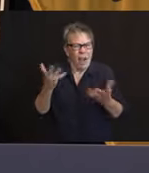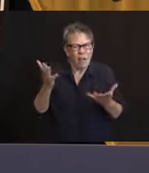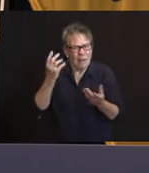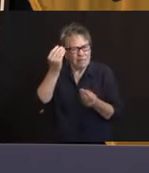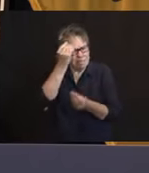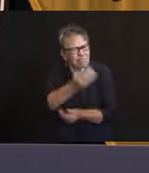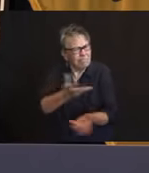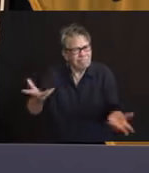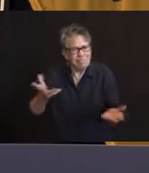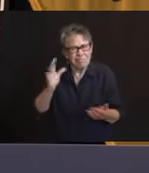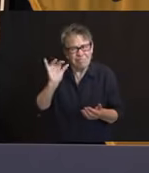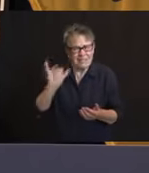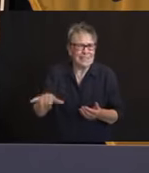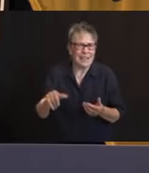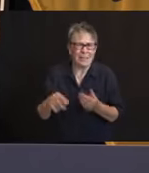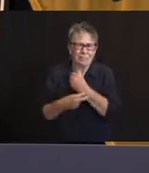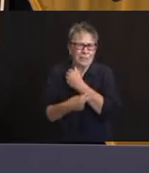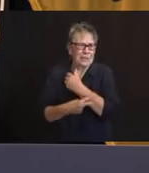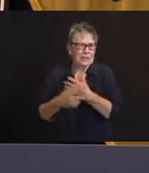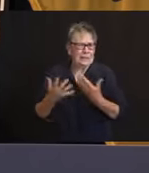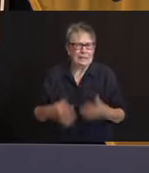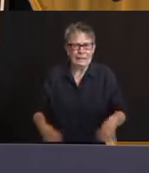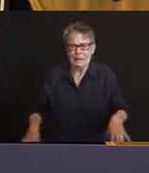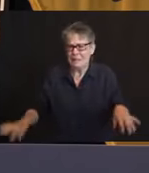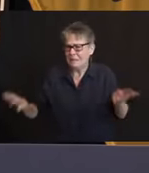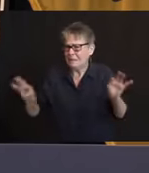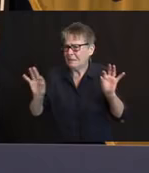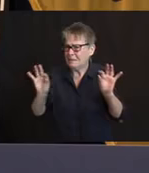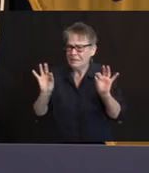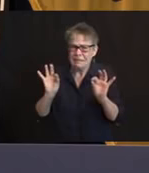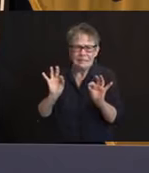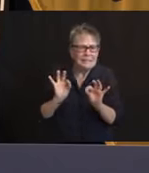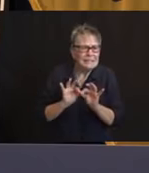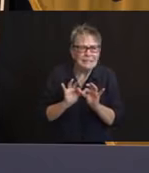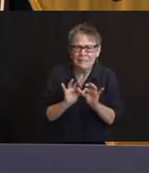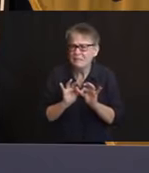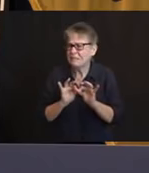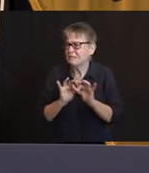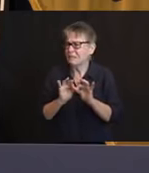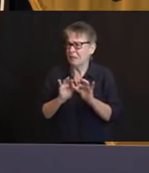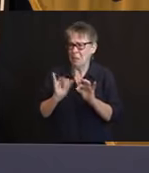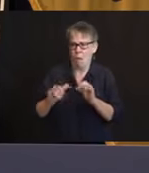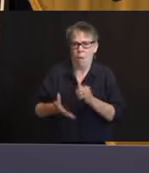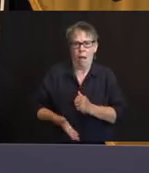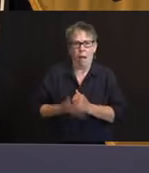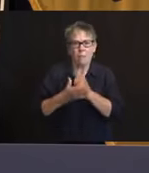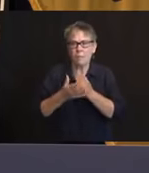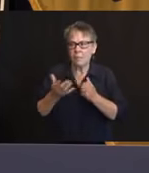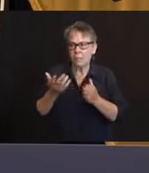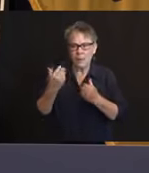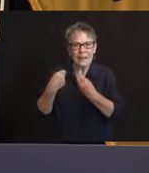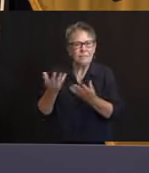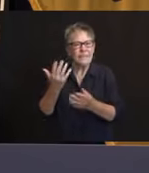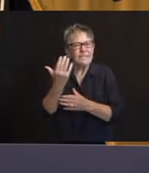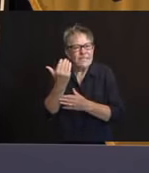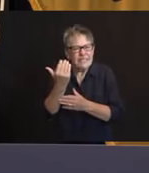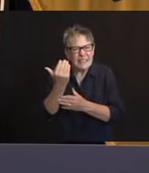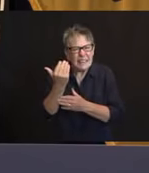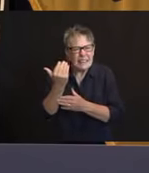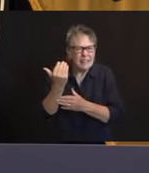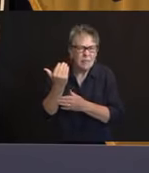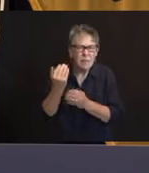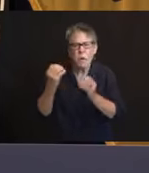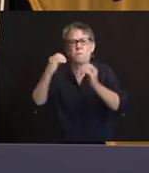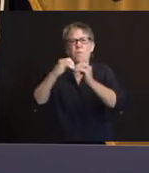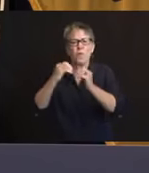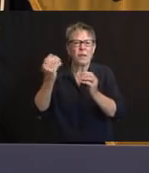plus overwhelmingly union jobs. So it's a big step forward. I'll tell you, I'm not sure. I think as